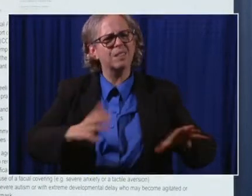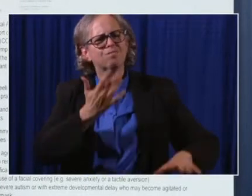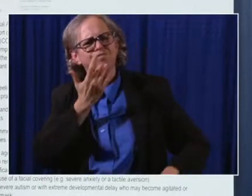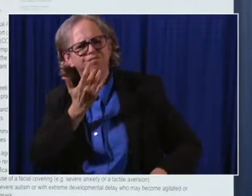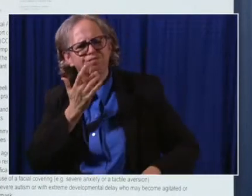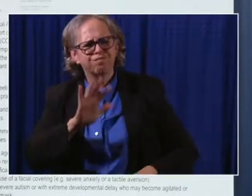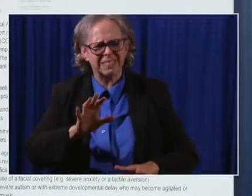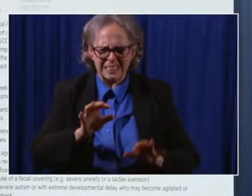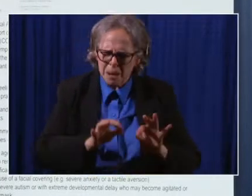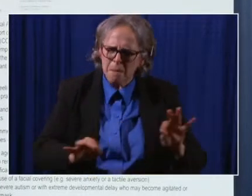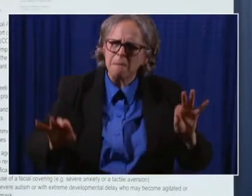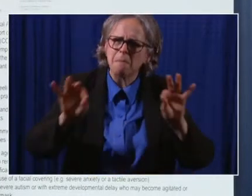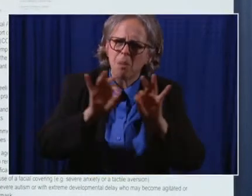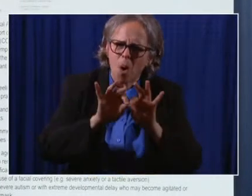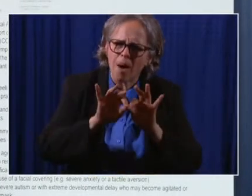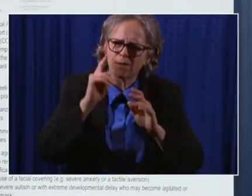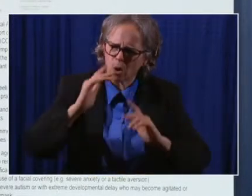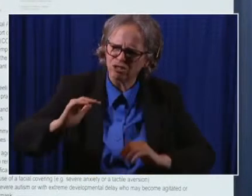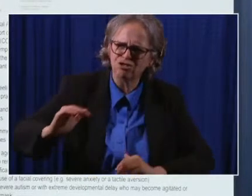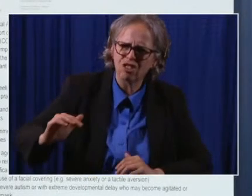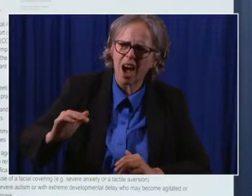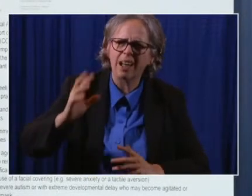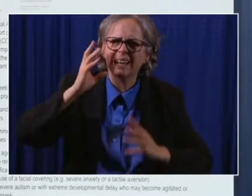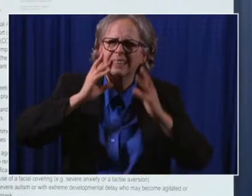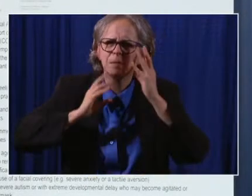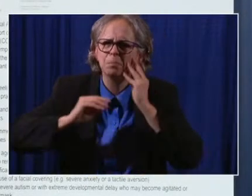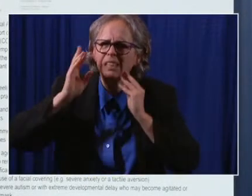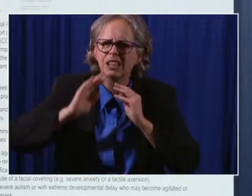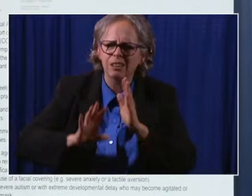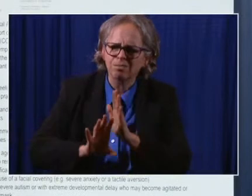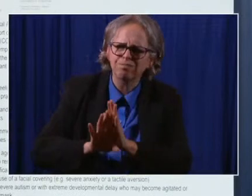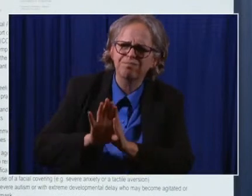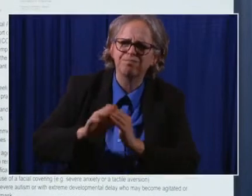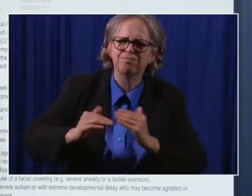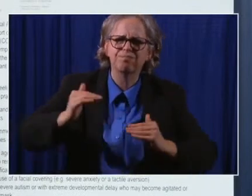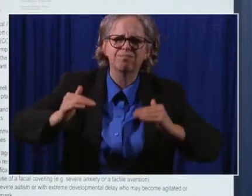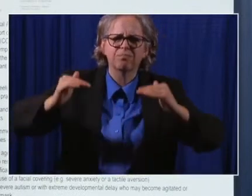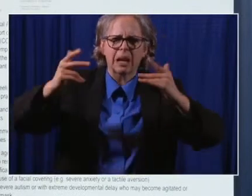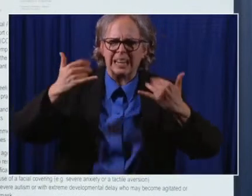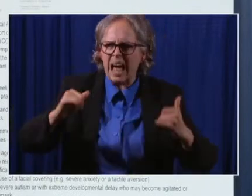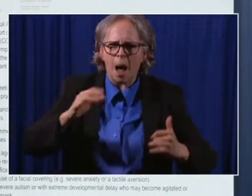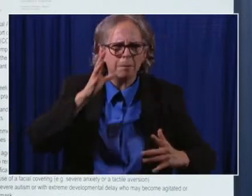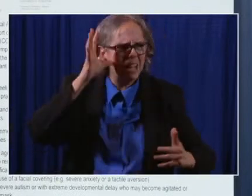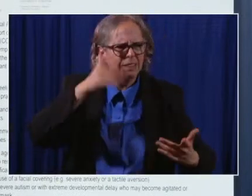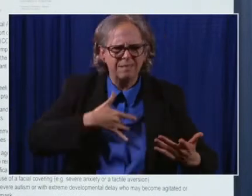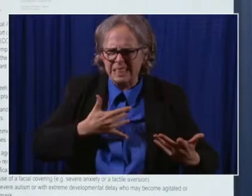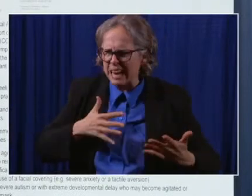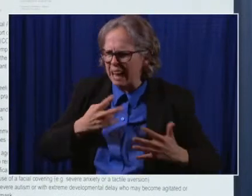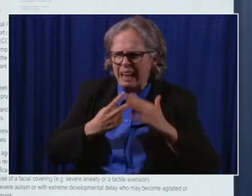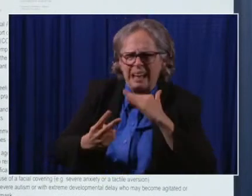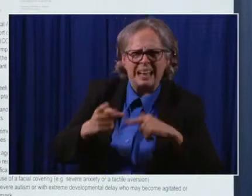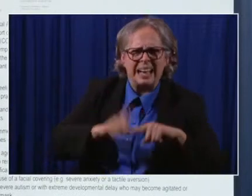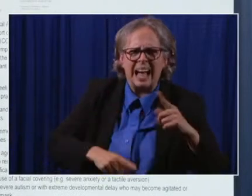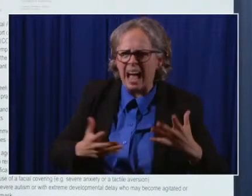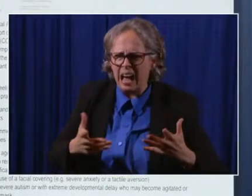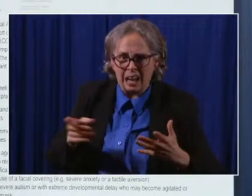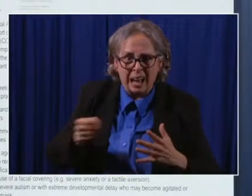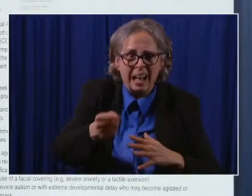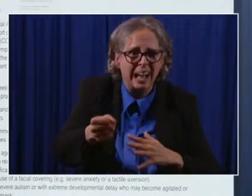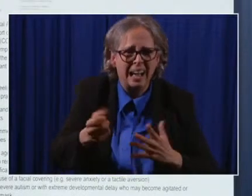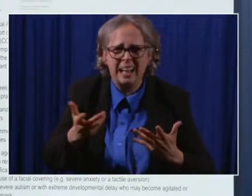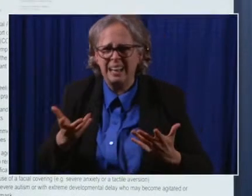of that child going to school, there still remains uncertainty. And that is something that is frustrating to